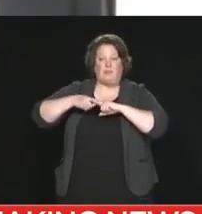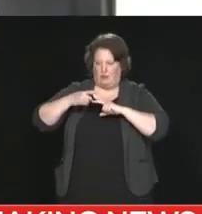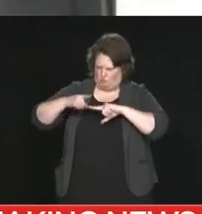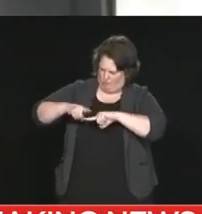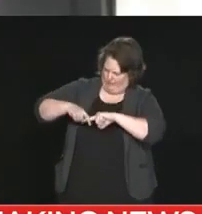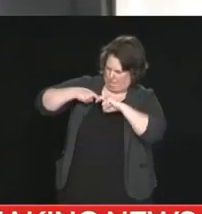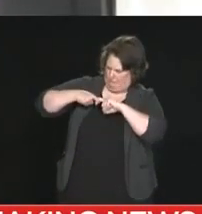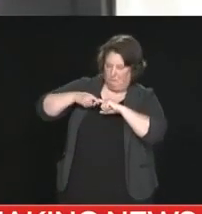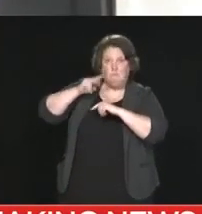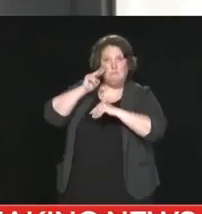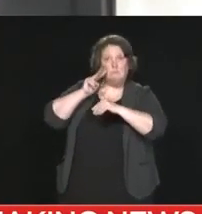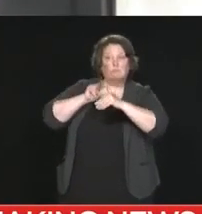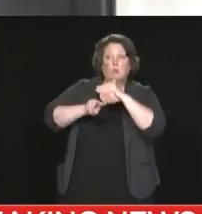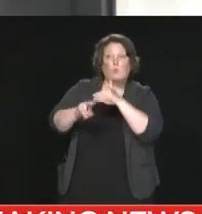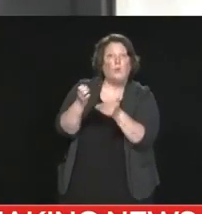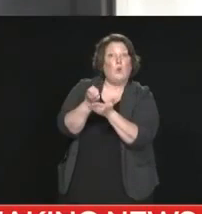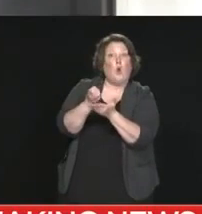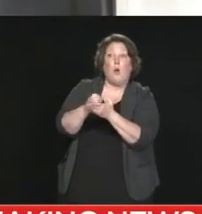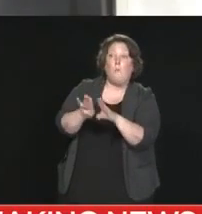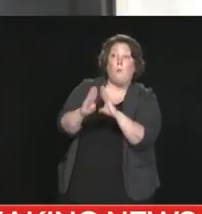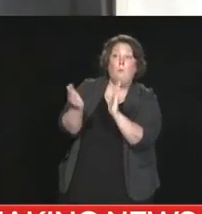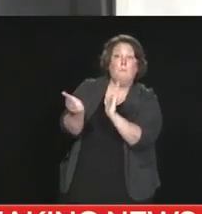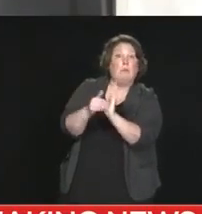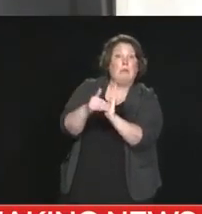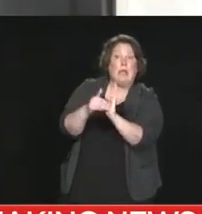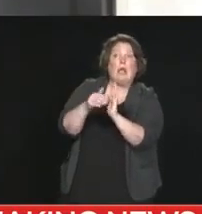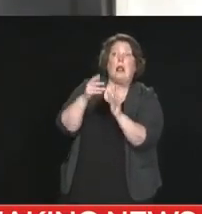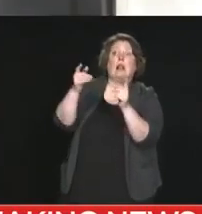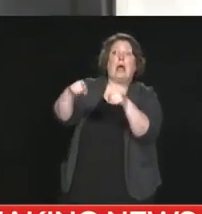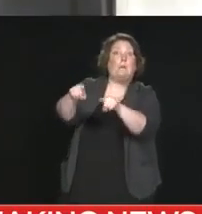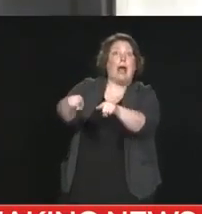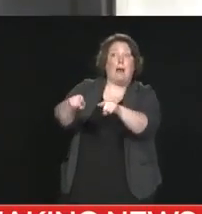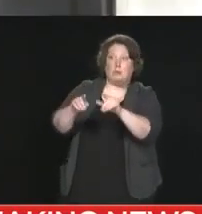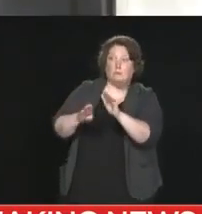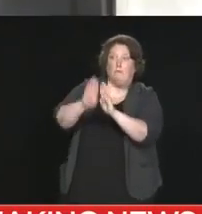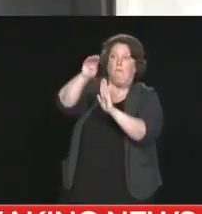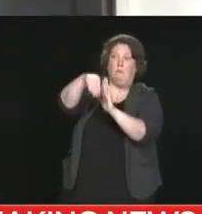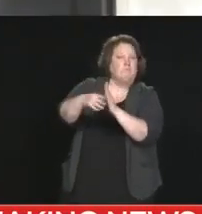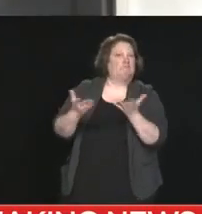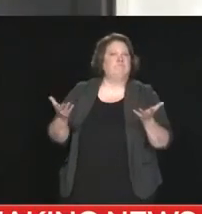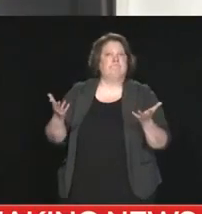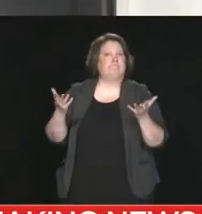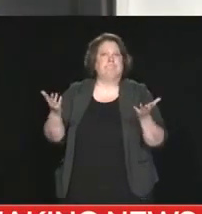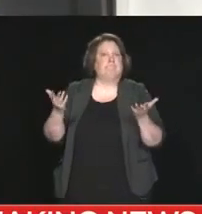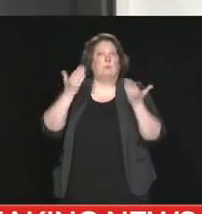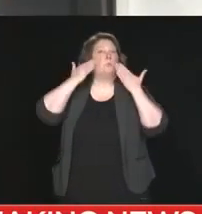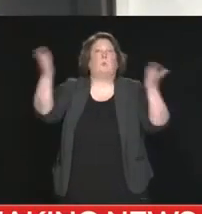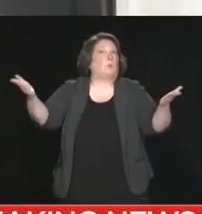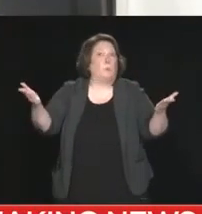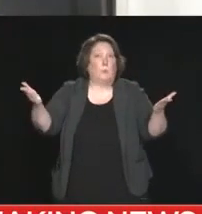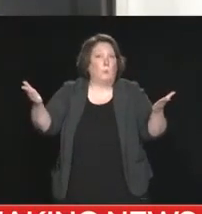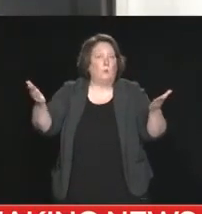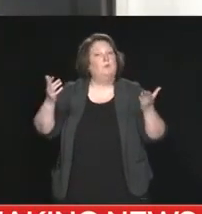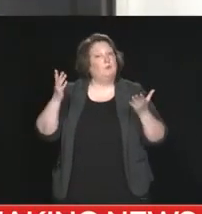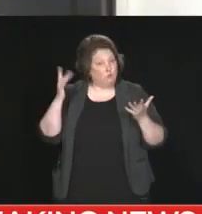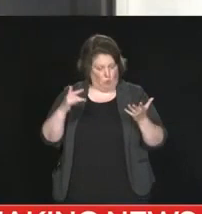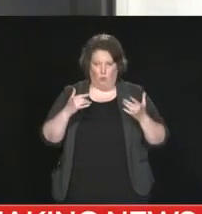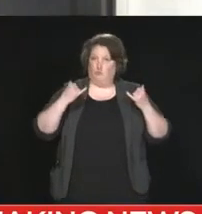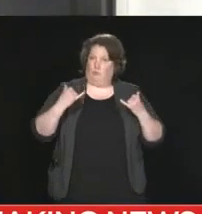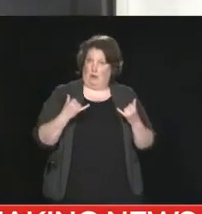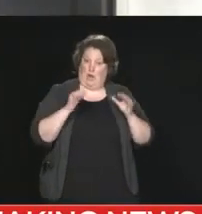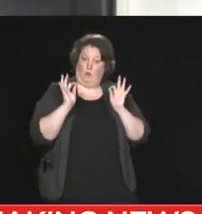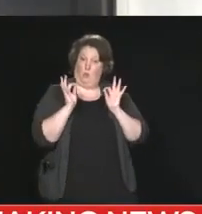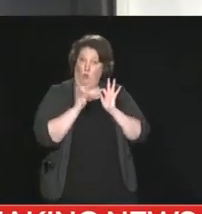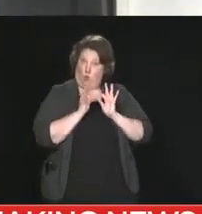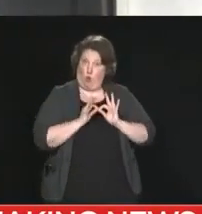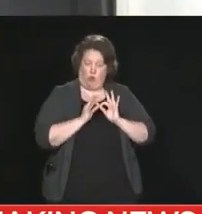happen when it restarts is extremely uncertain. So we will continue to be open and